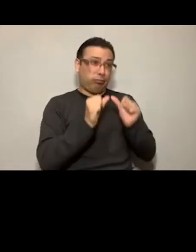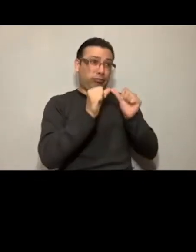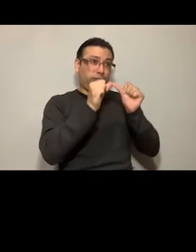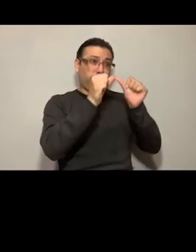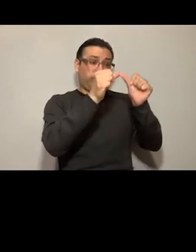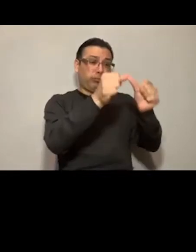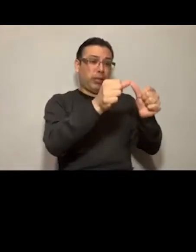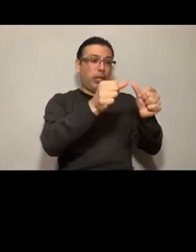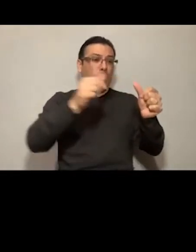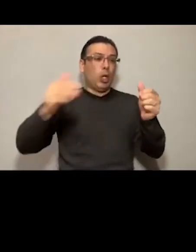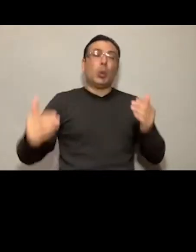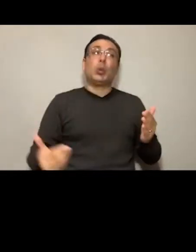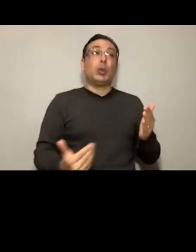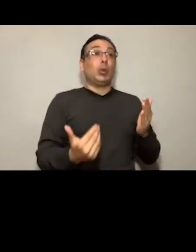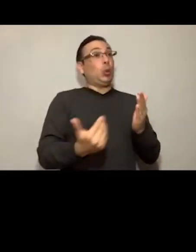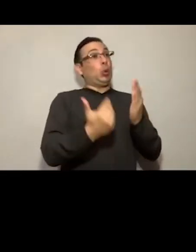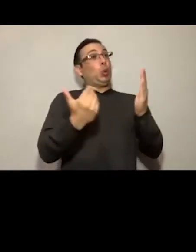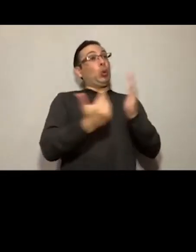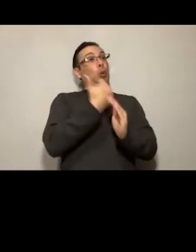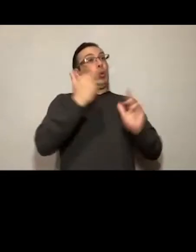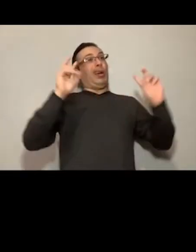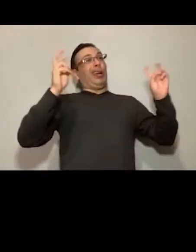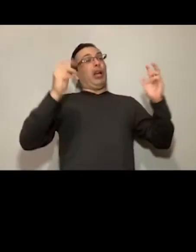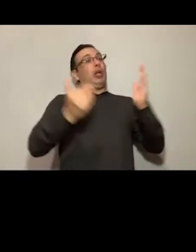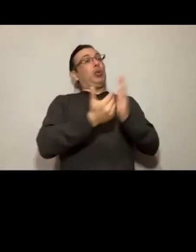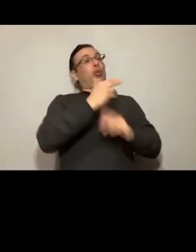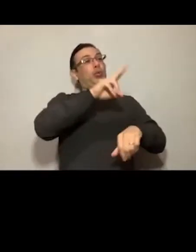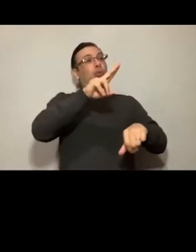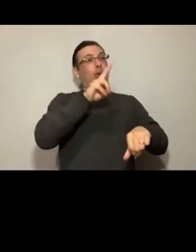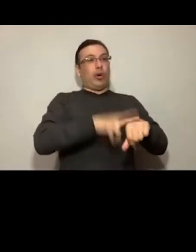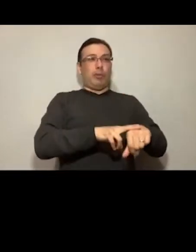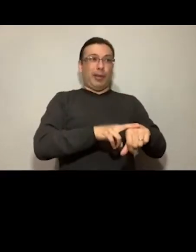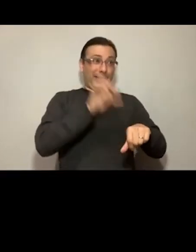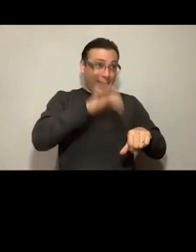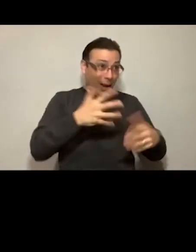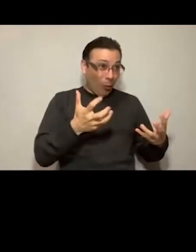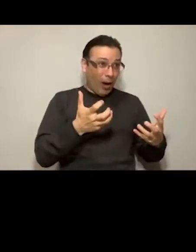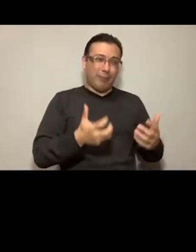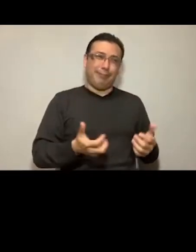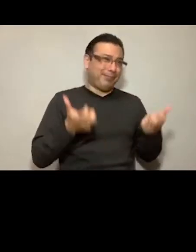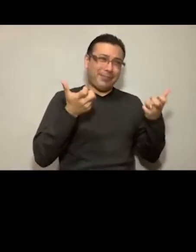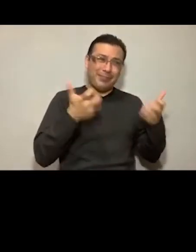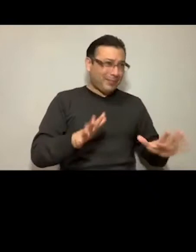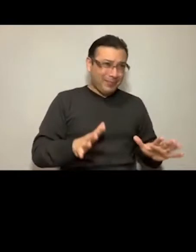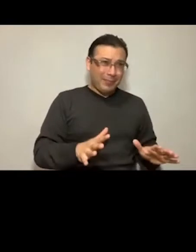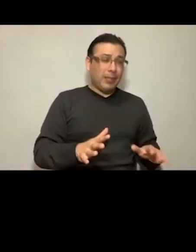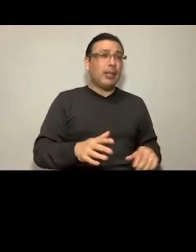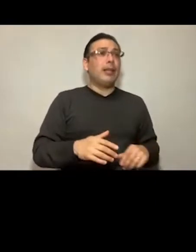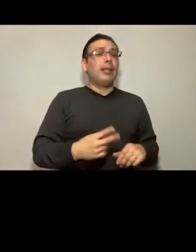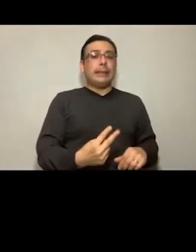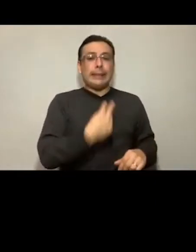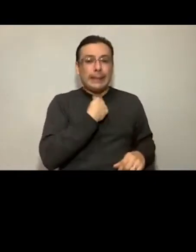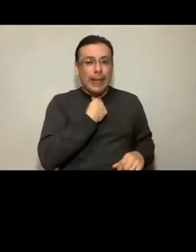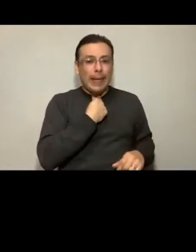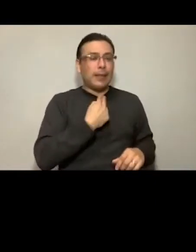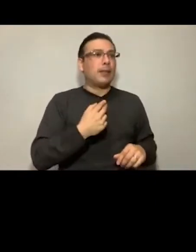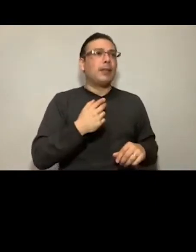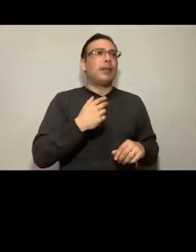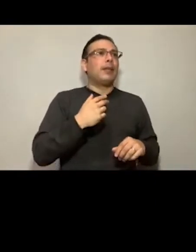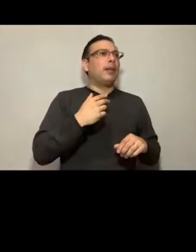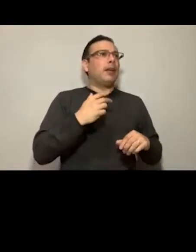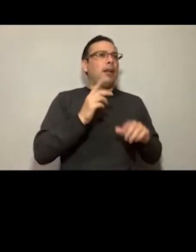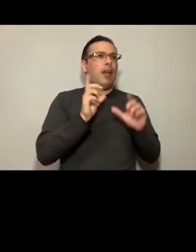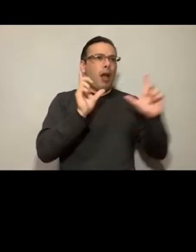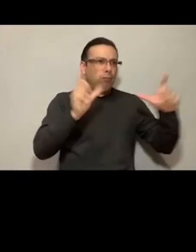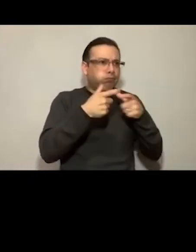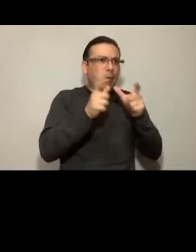I want. We don't want to be on lockdown. You know, we don't want to have our loved ones being sick or, you